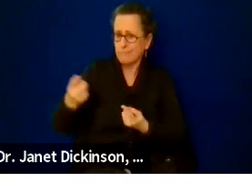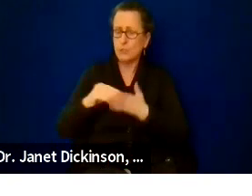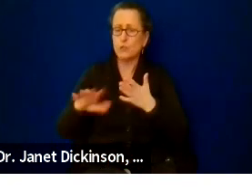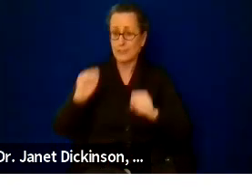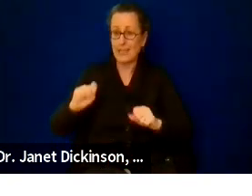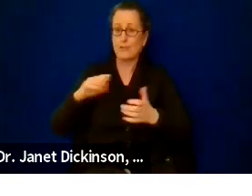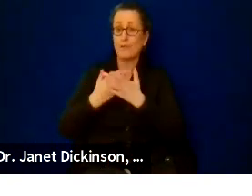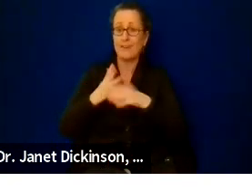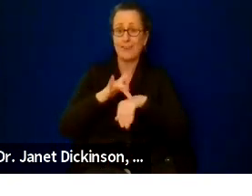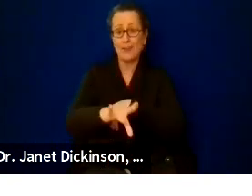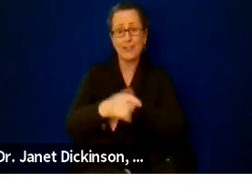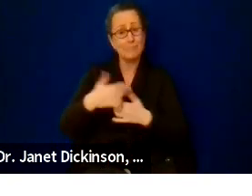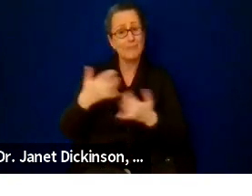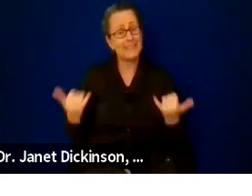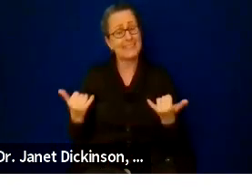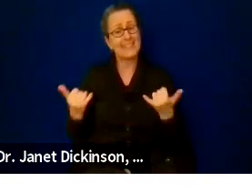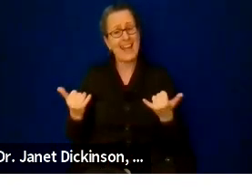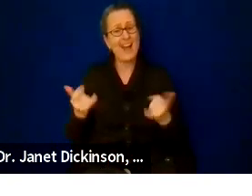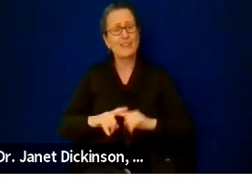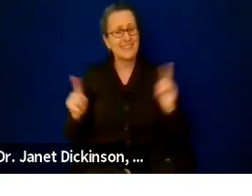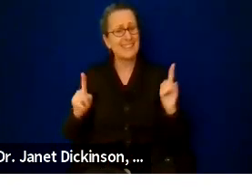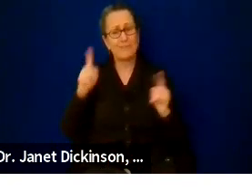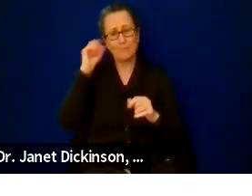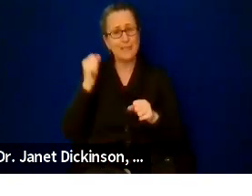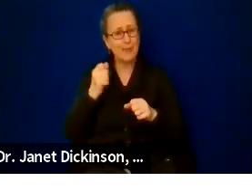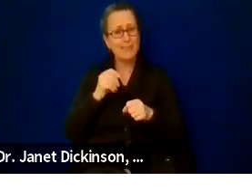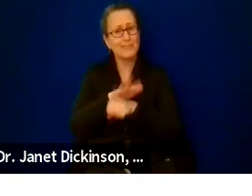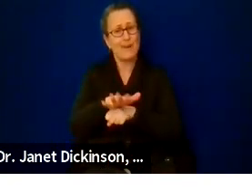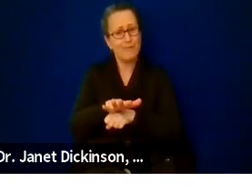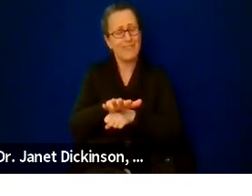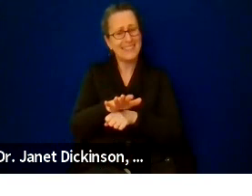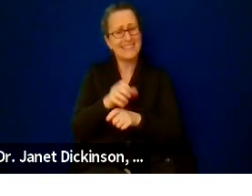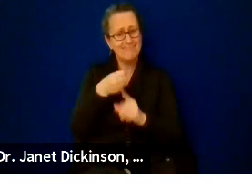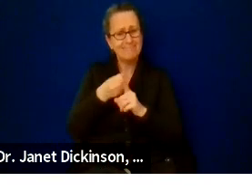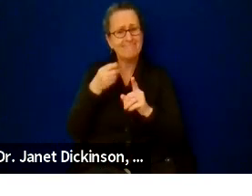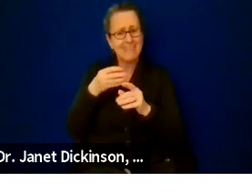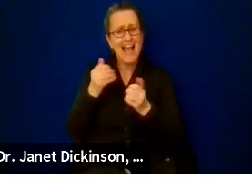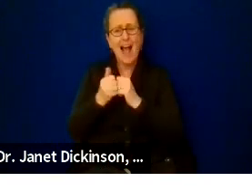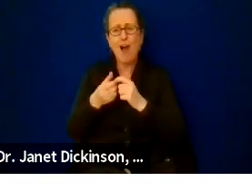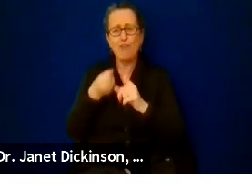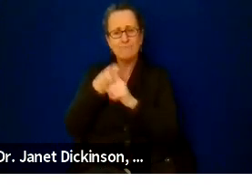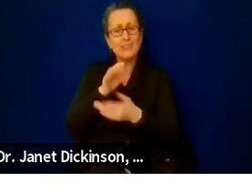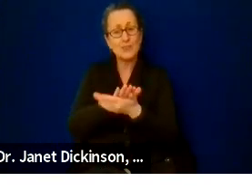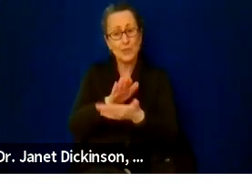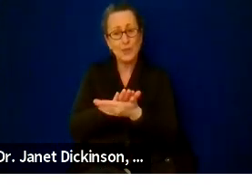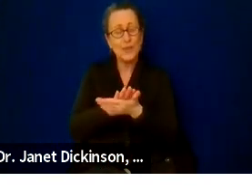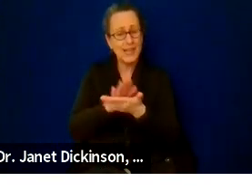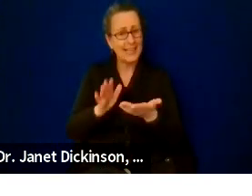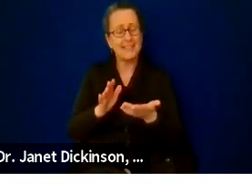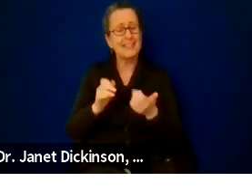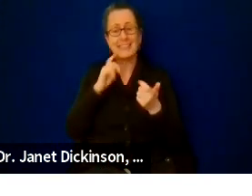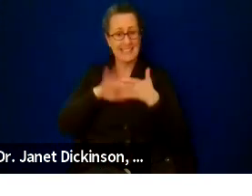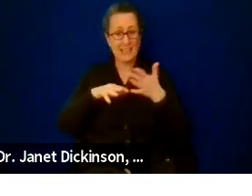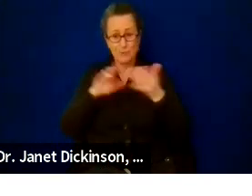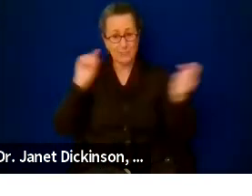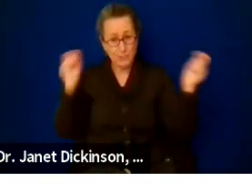of those contractual obligations and giving teachers a chance to get started on their day, and also to make sure that we're following all of